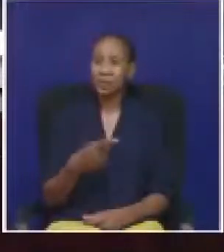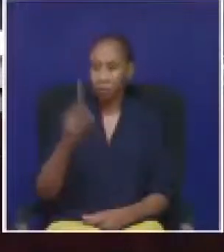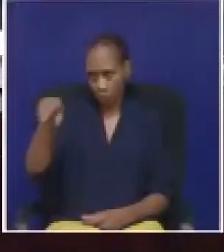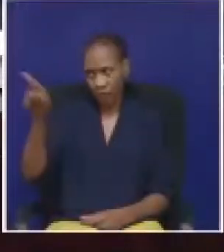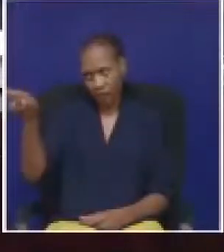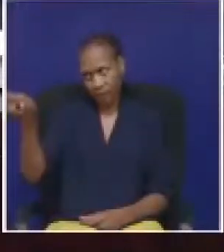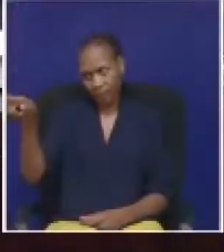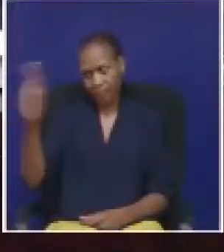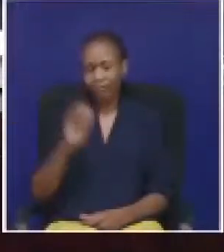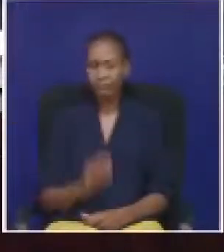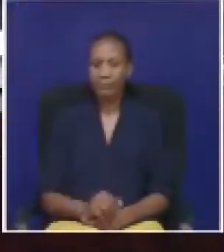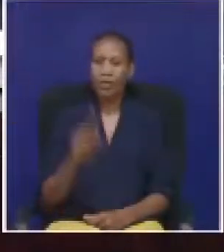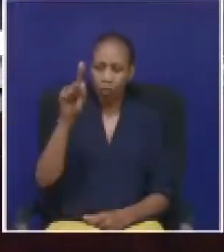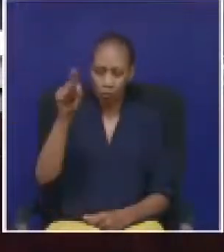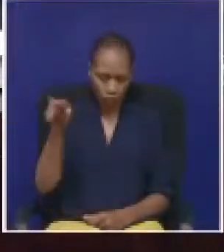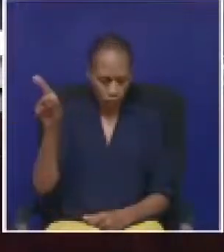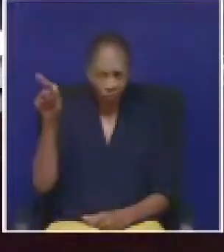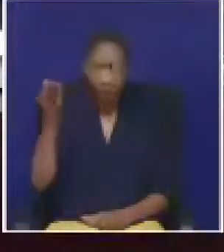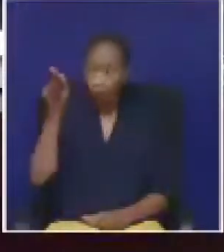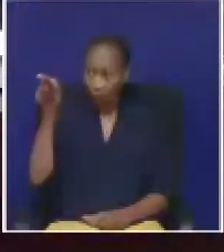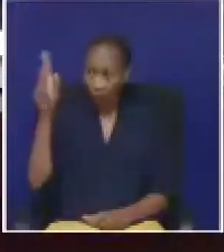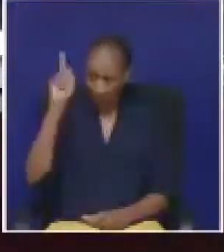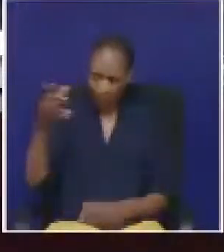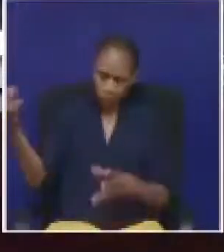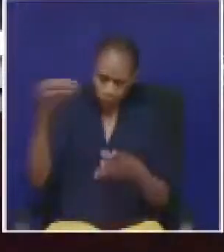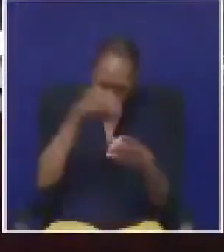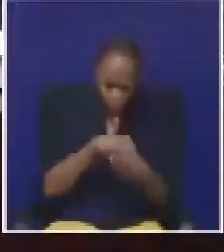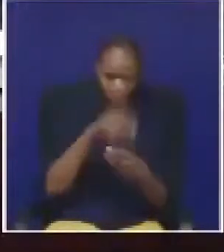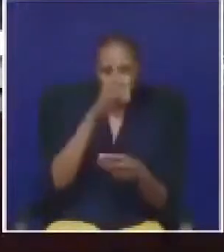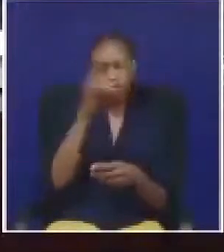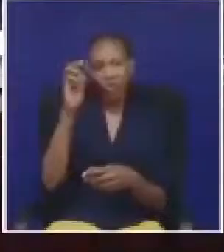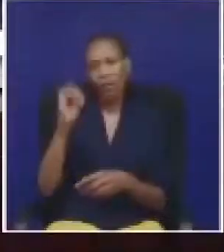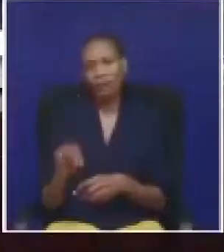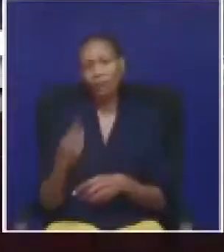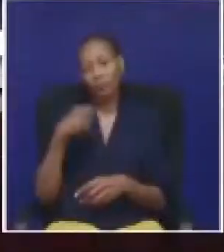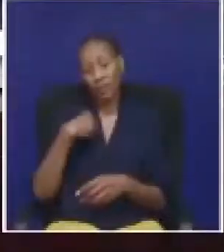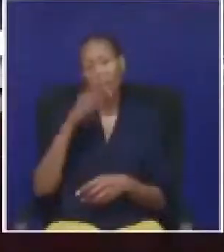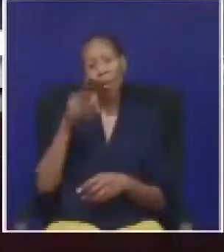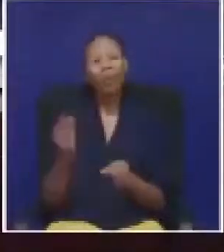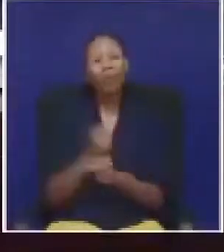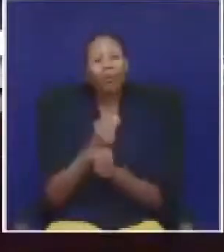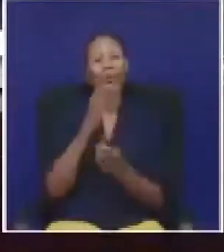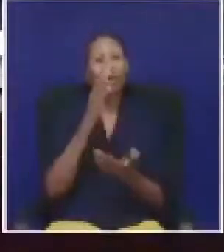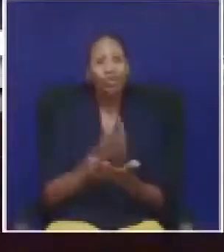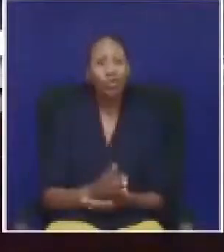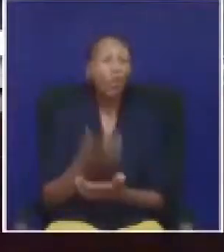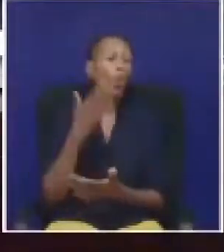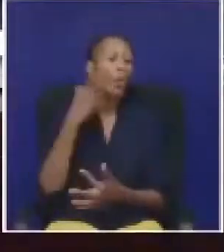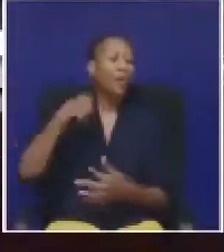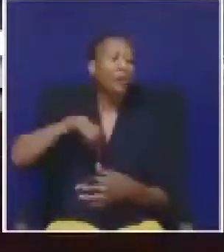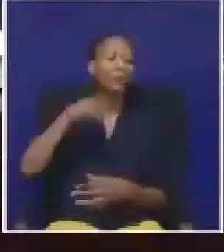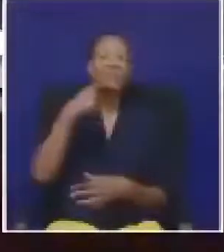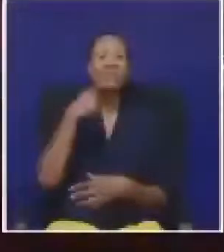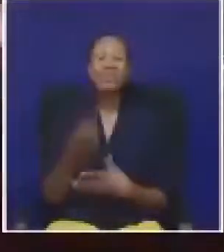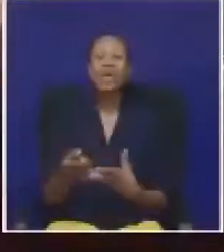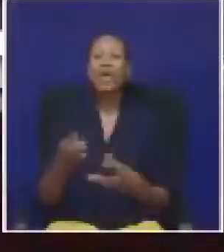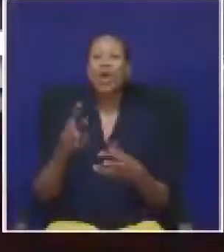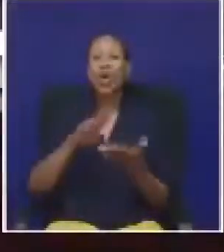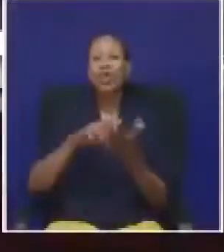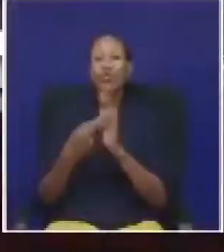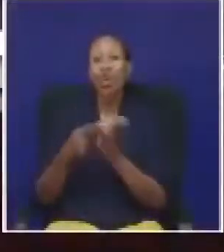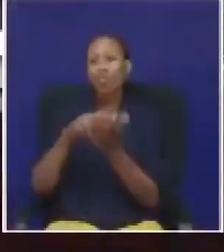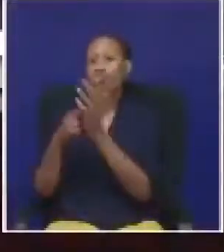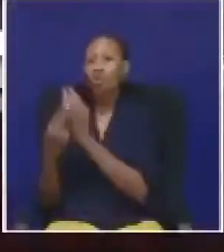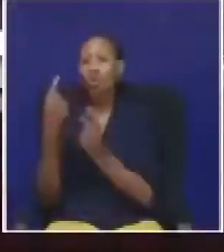right. In fact, you are part of it. We're going to make sure that when we say who are the role players